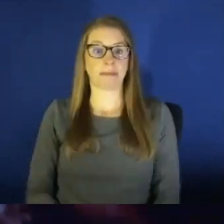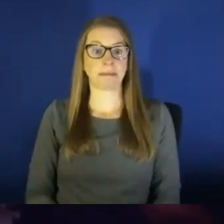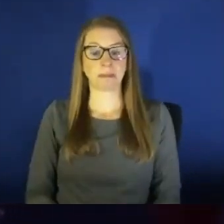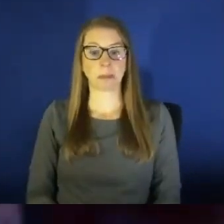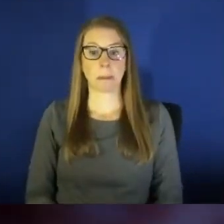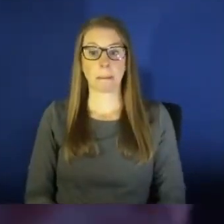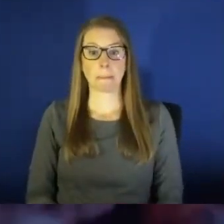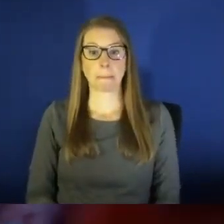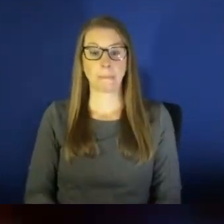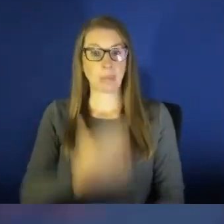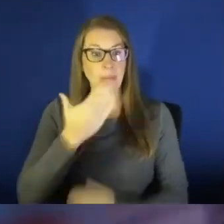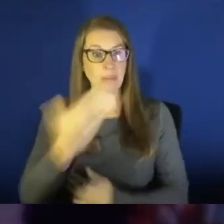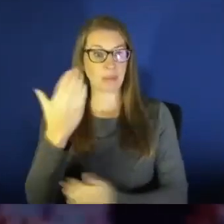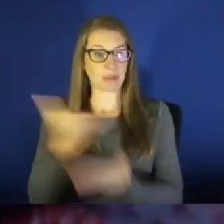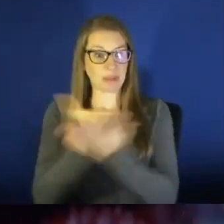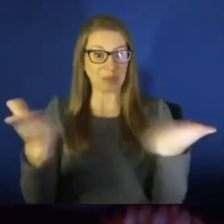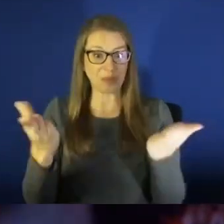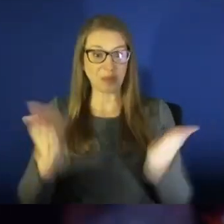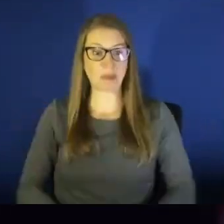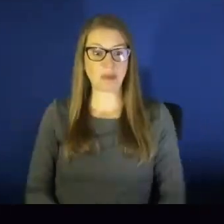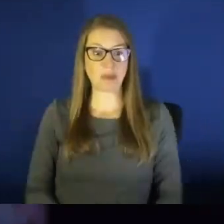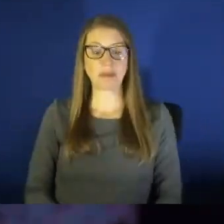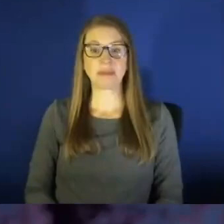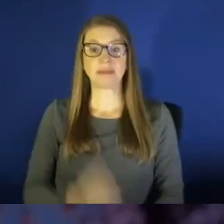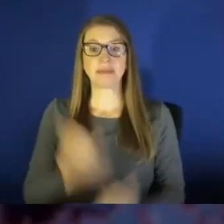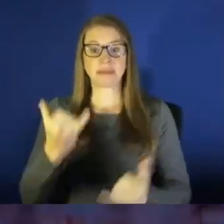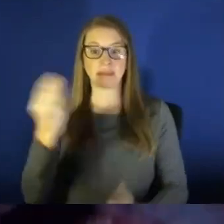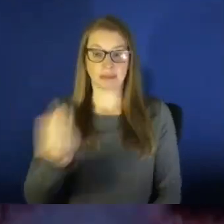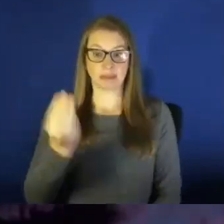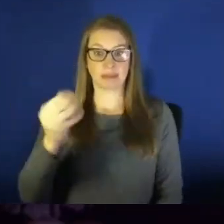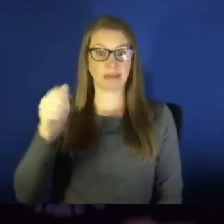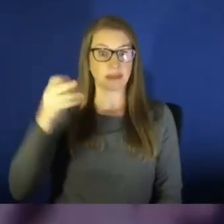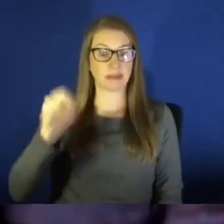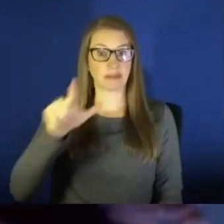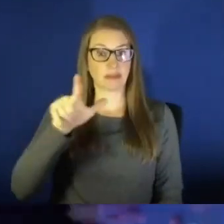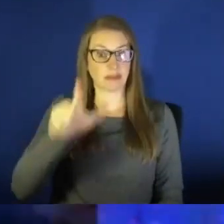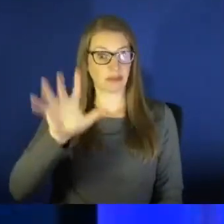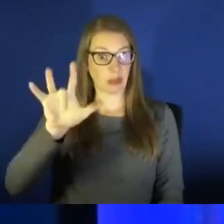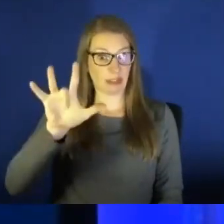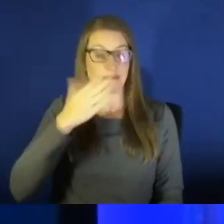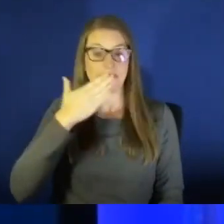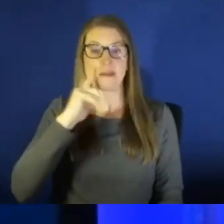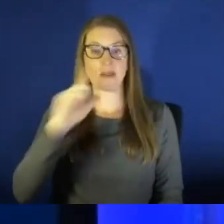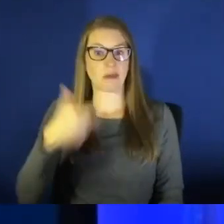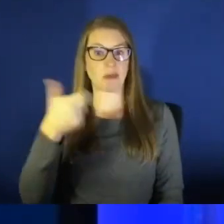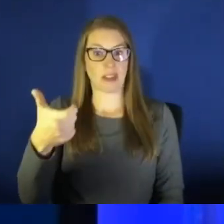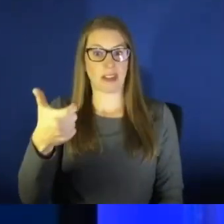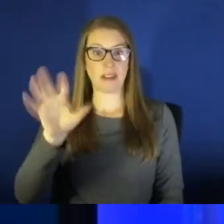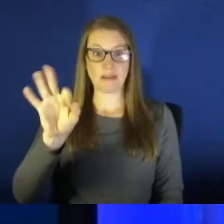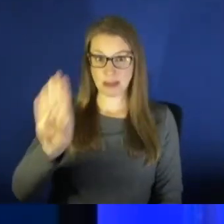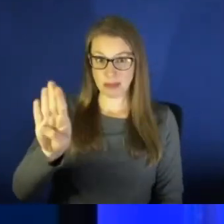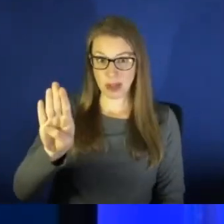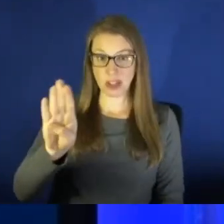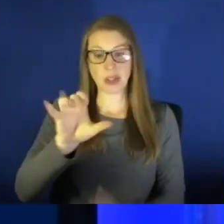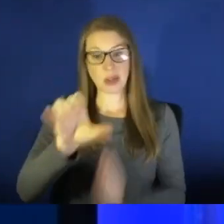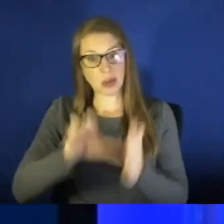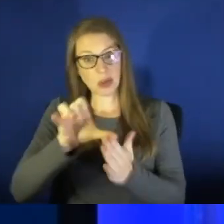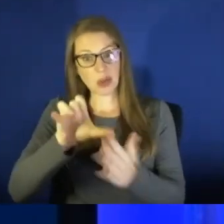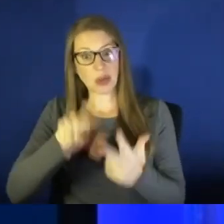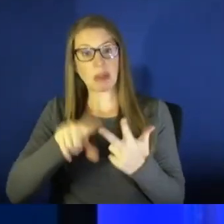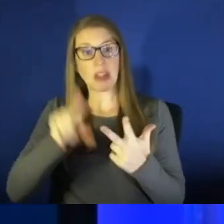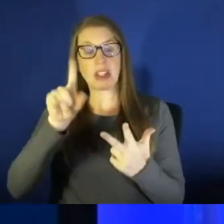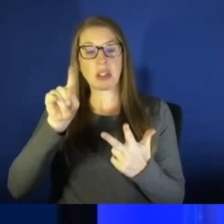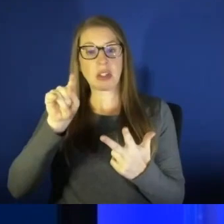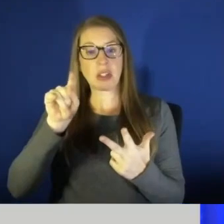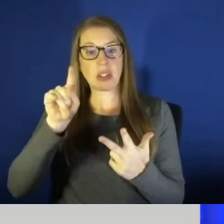And good morning to all of you. It is Monday, April 25th. Thank you so much for joining us right here on Facebook, YouTube, and on Twitter.